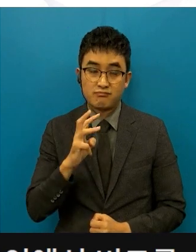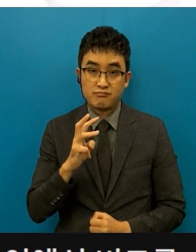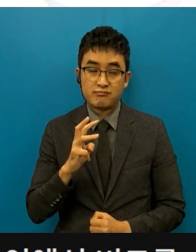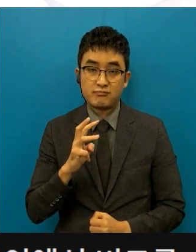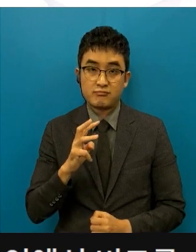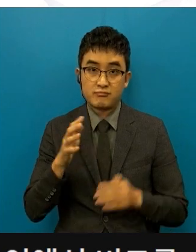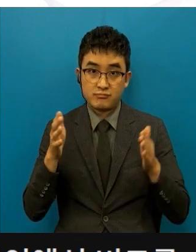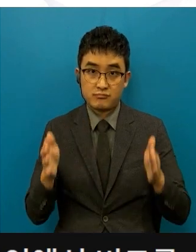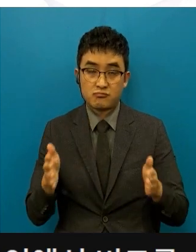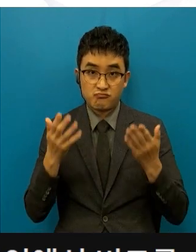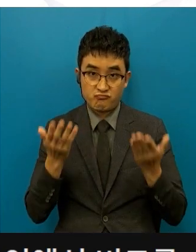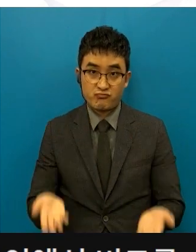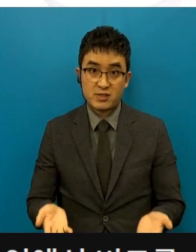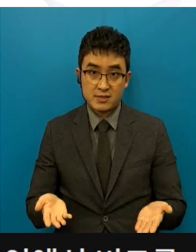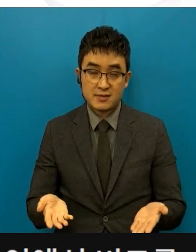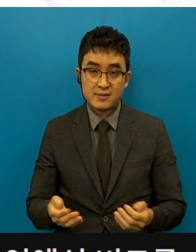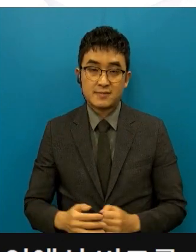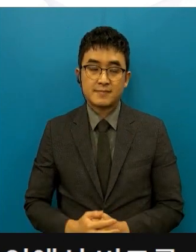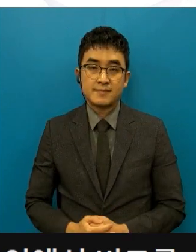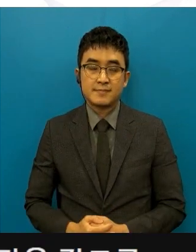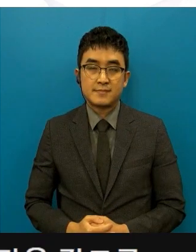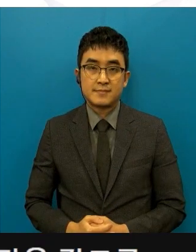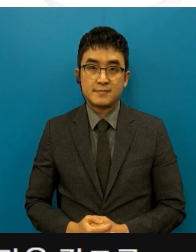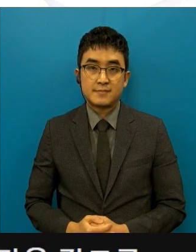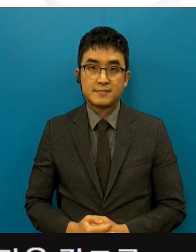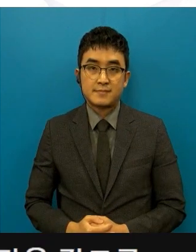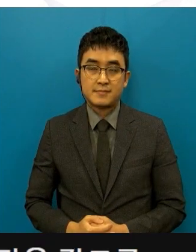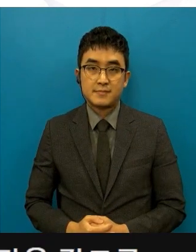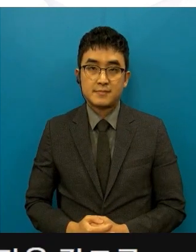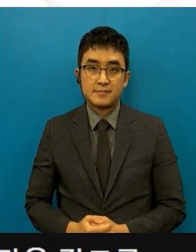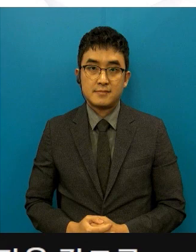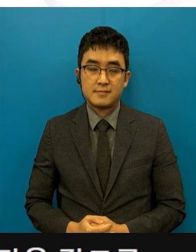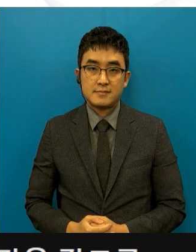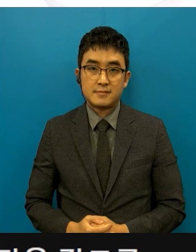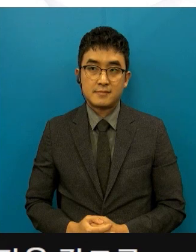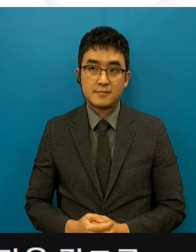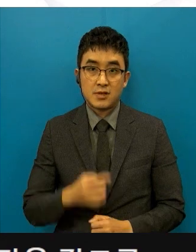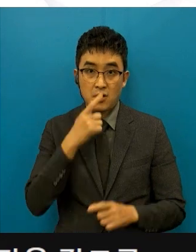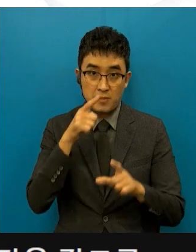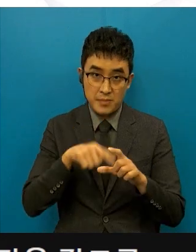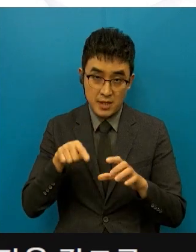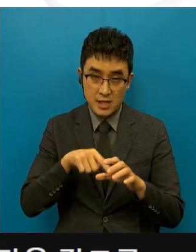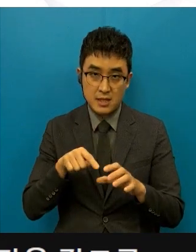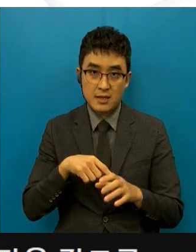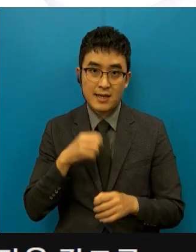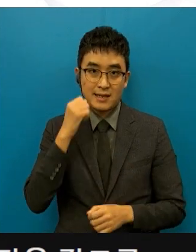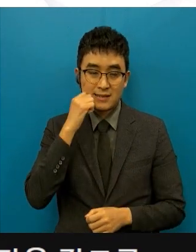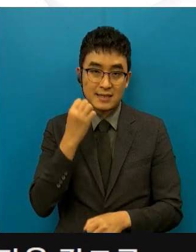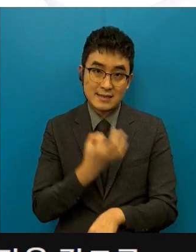refreshments are ready at the lobby. Please enjoy your break, and we'll see you here at 4 p.m. Thank you.